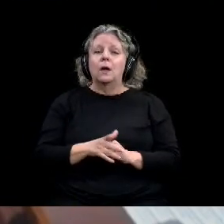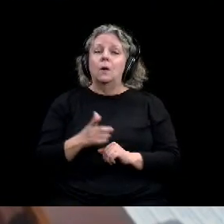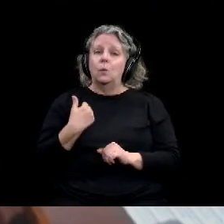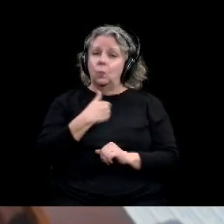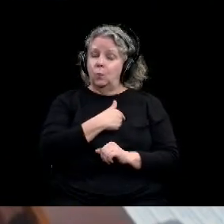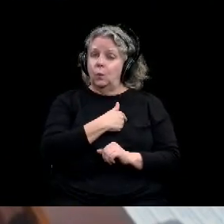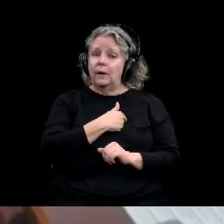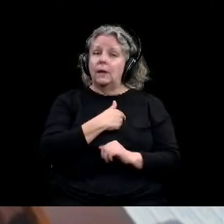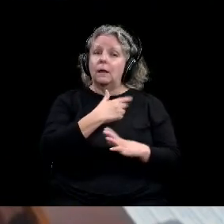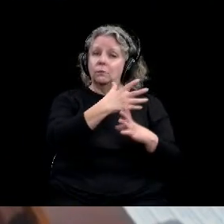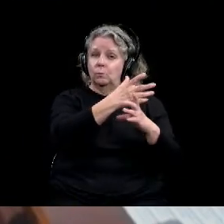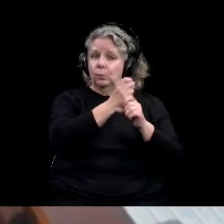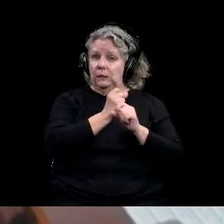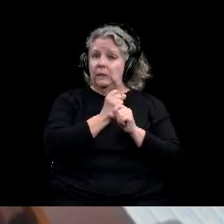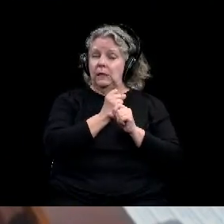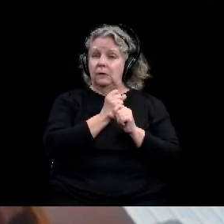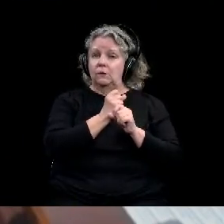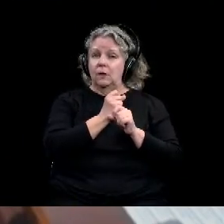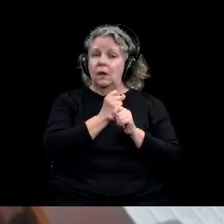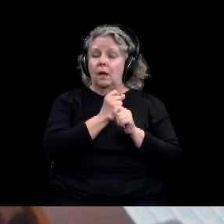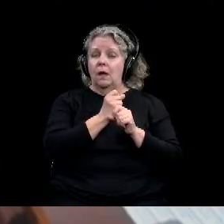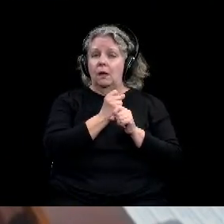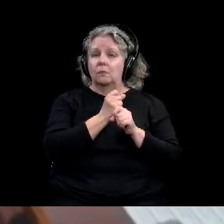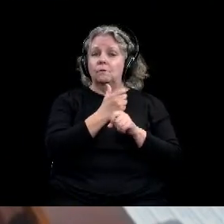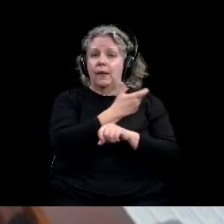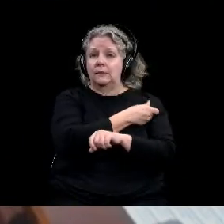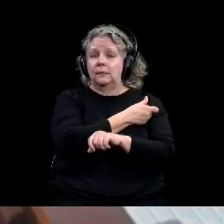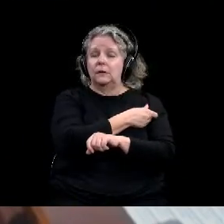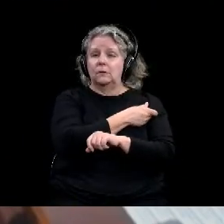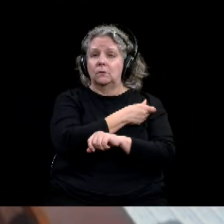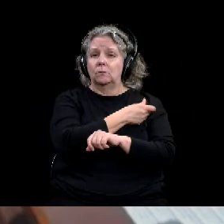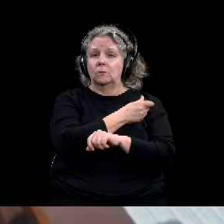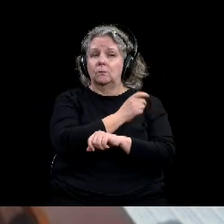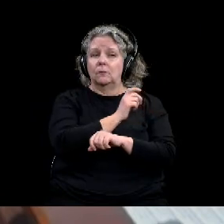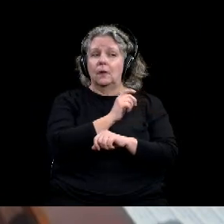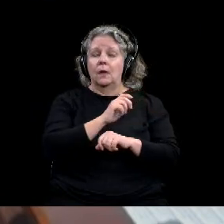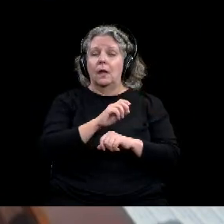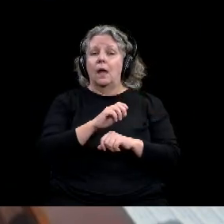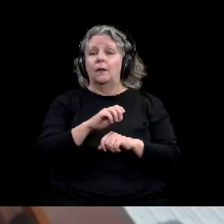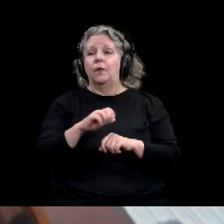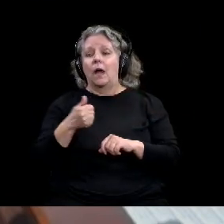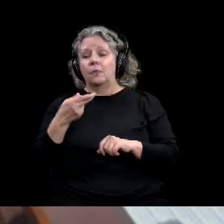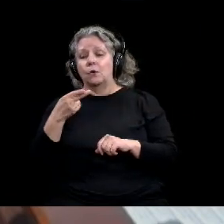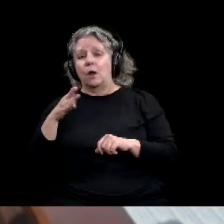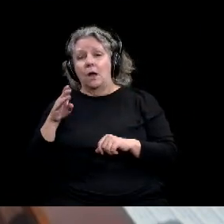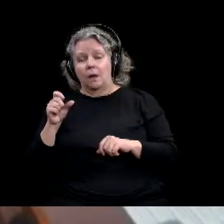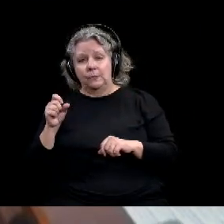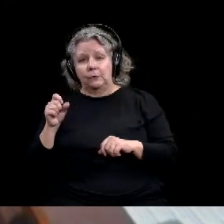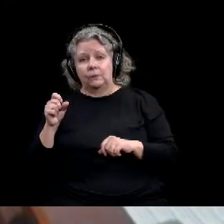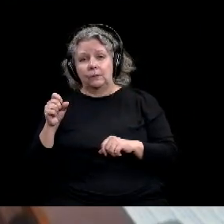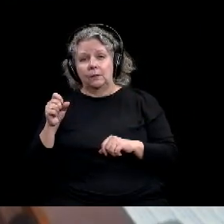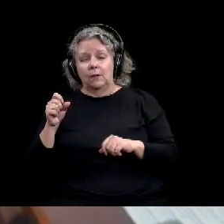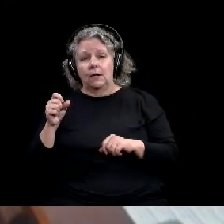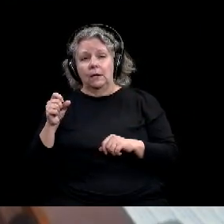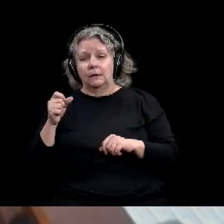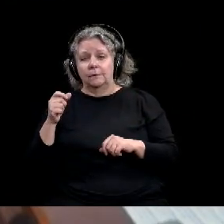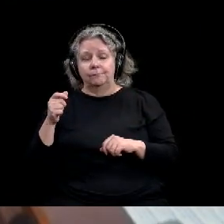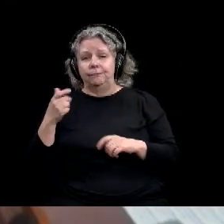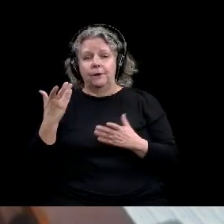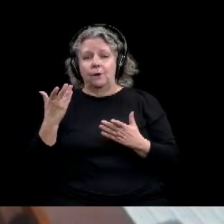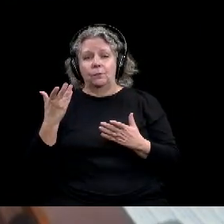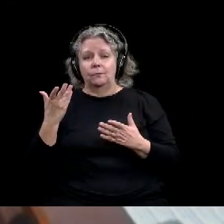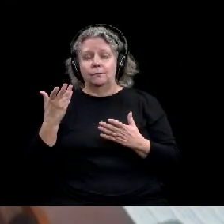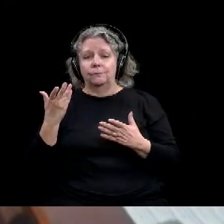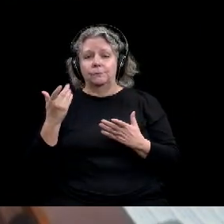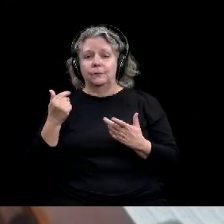would tell you, you never know what number of vaccines you may get. You never know if you'll get them. I can't guarantee that I will